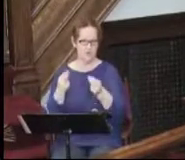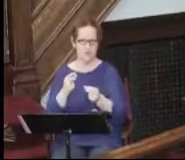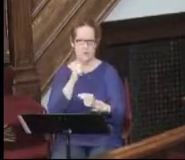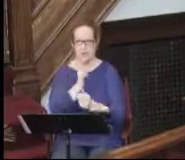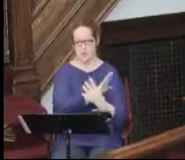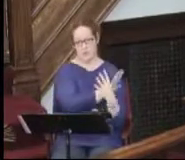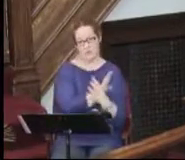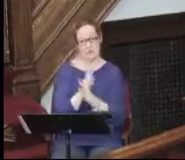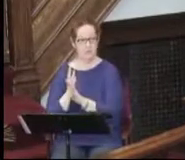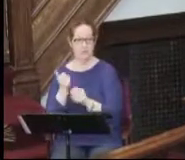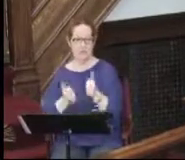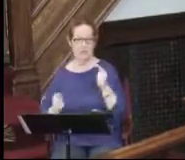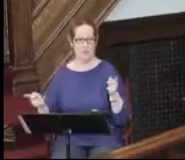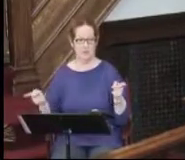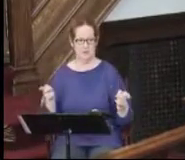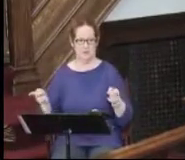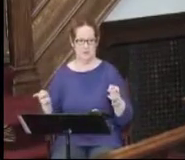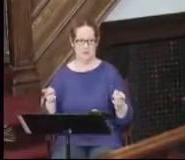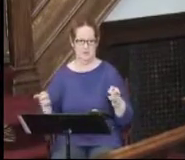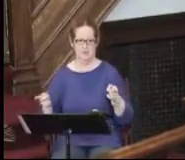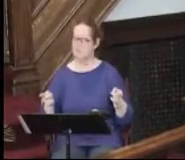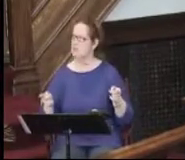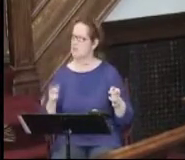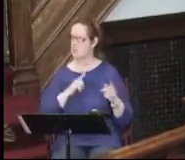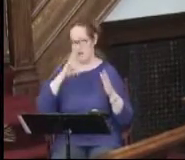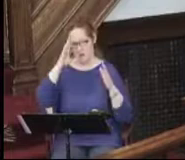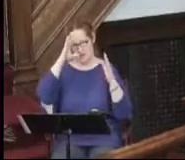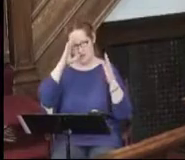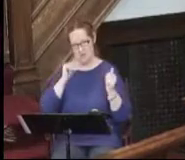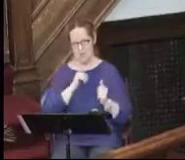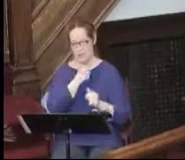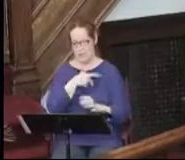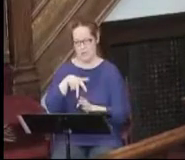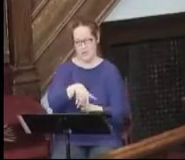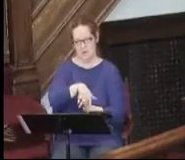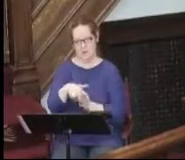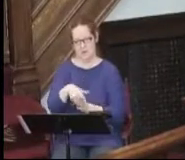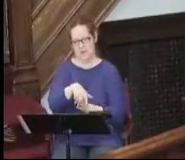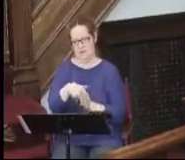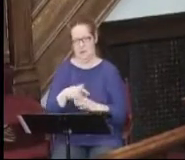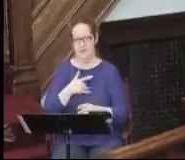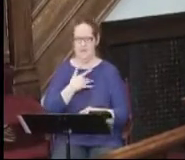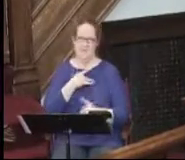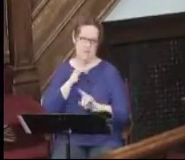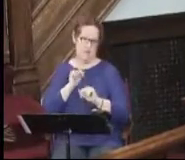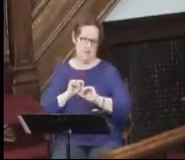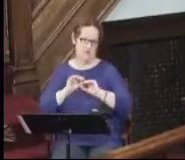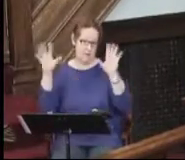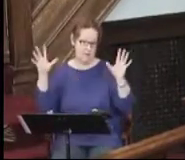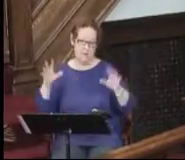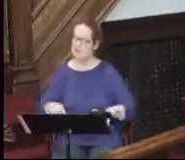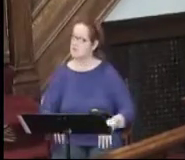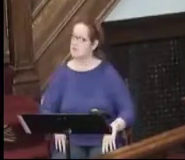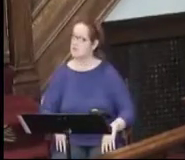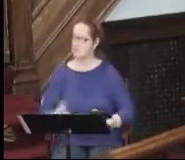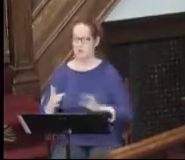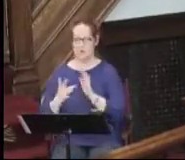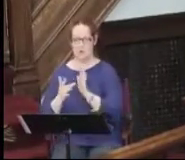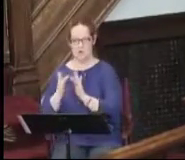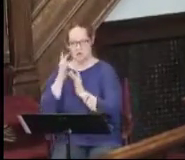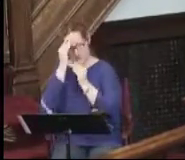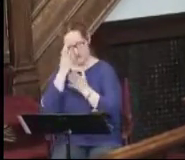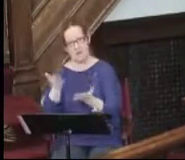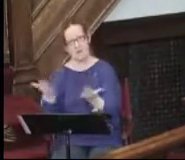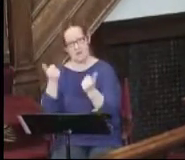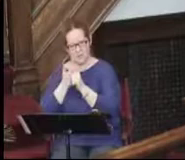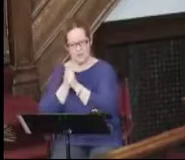procession you're going to be in. And I hope you won't sit on the fence, because to me, the answer is obvious. Jesus said, come and